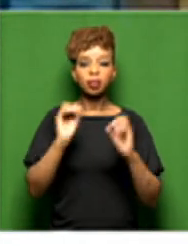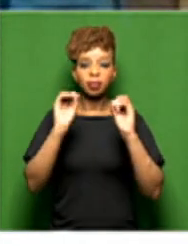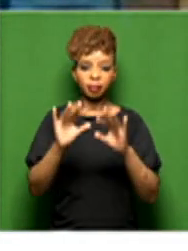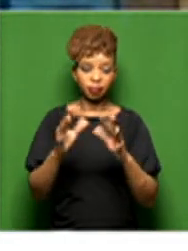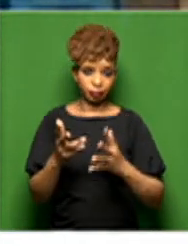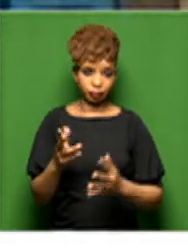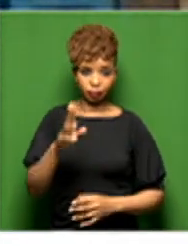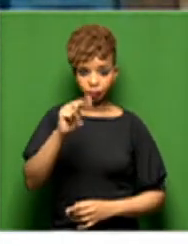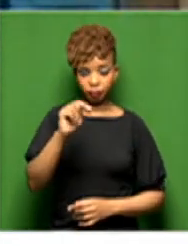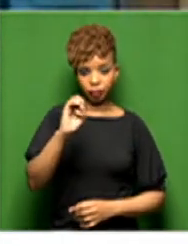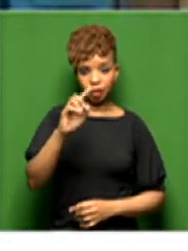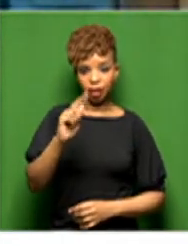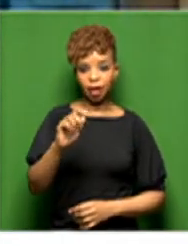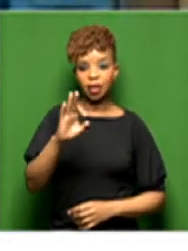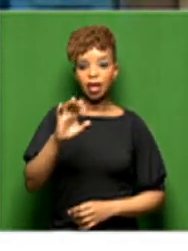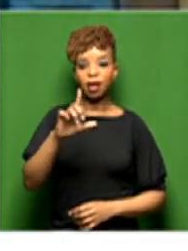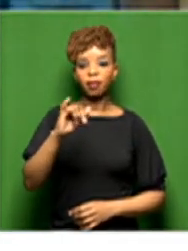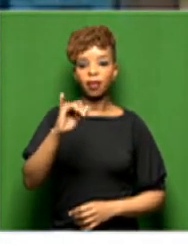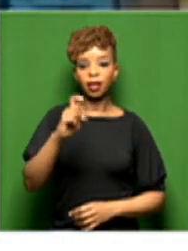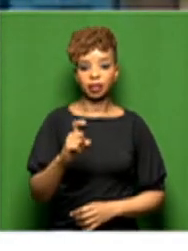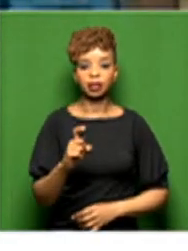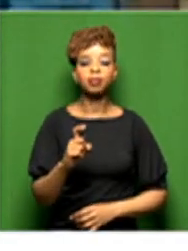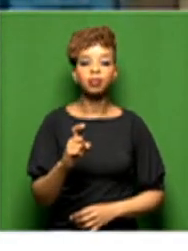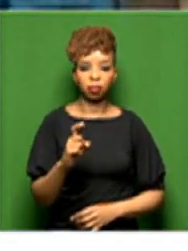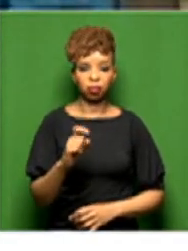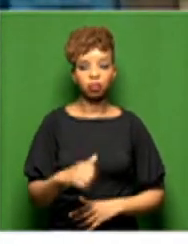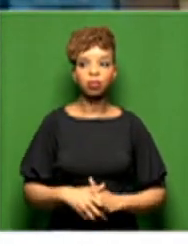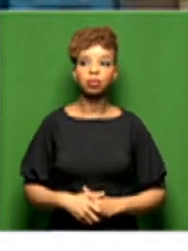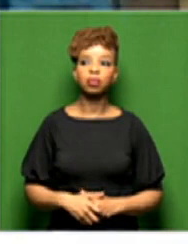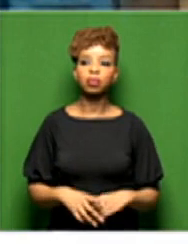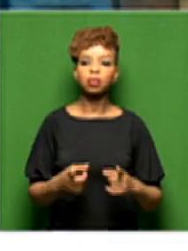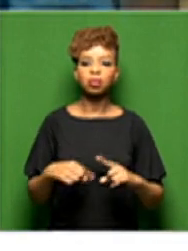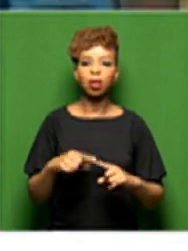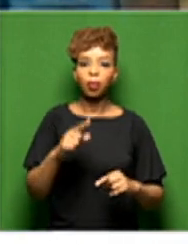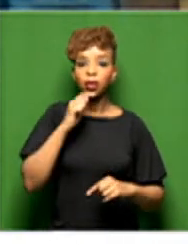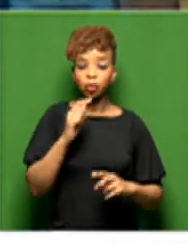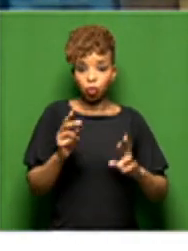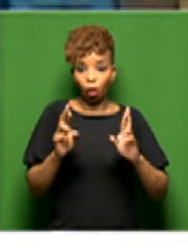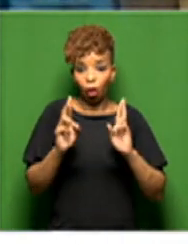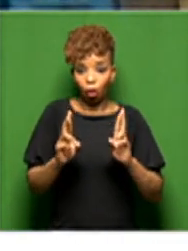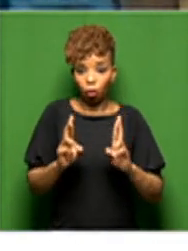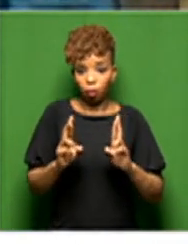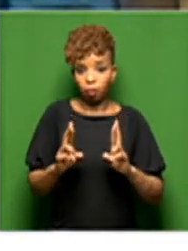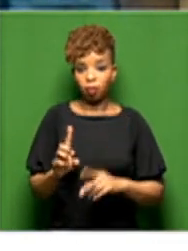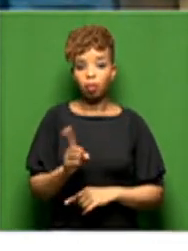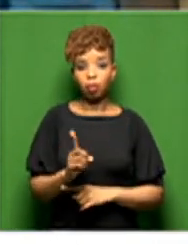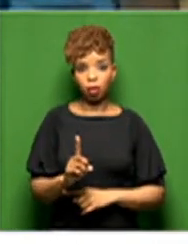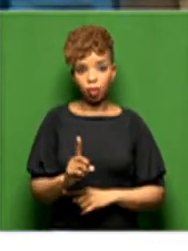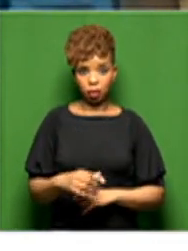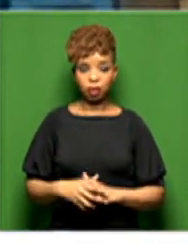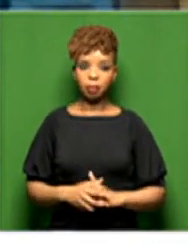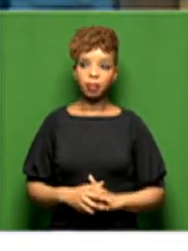one of the streaming services. And we essentially hope that if these